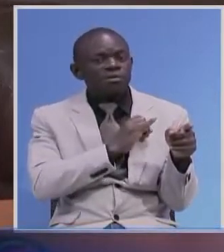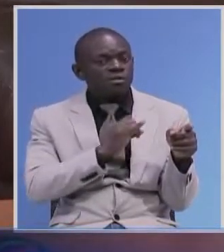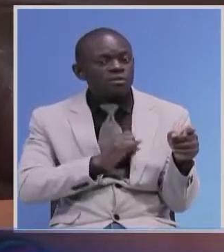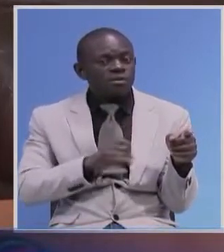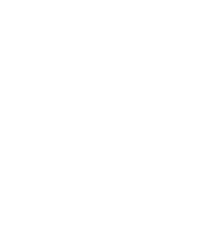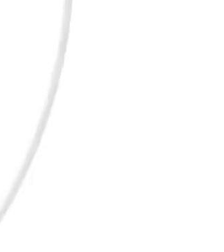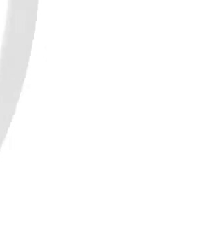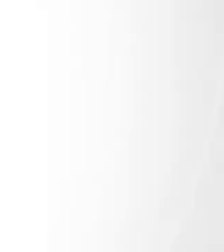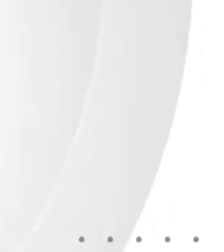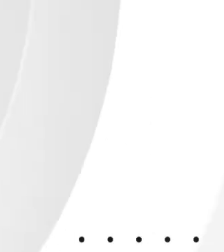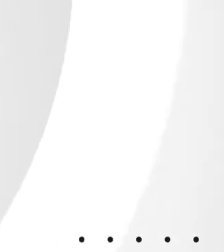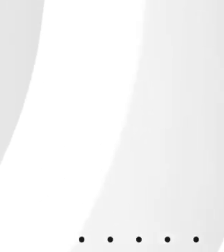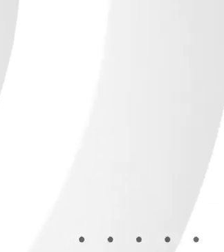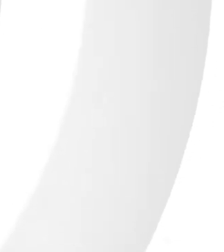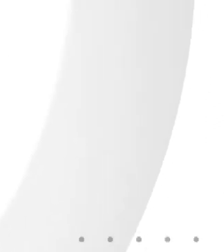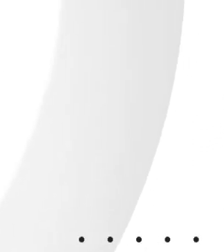So